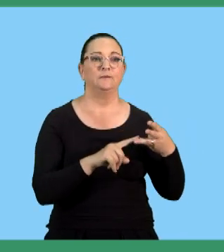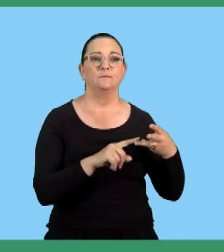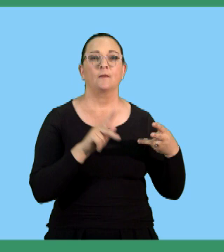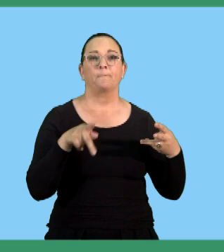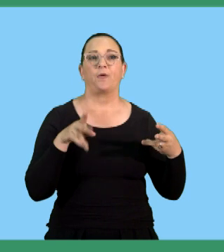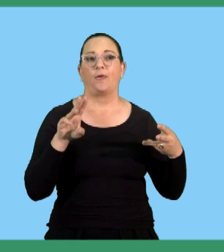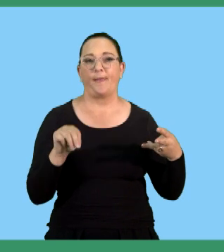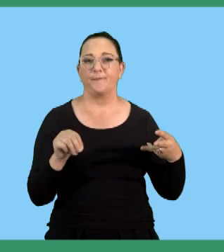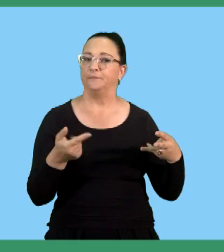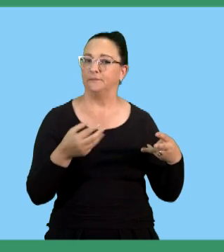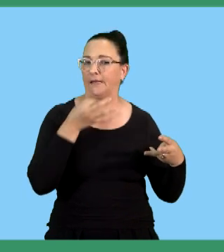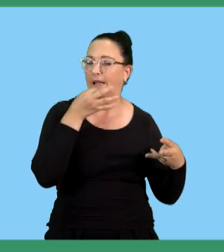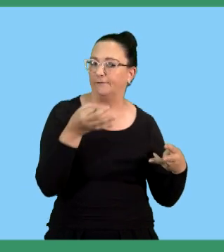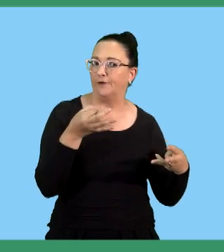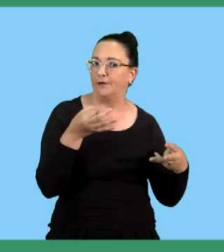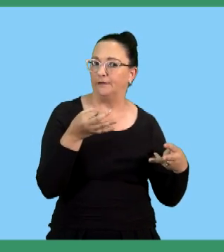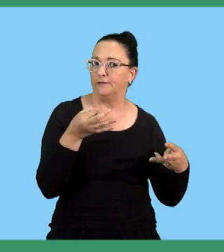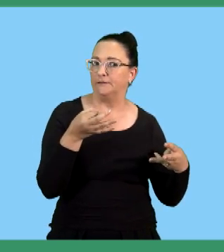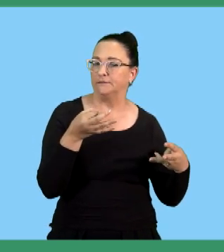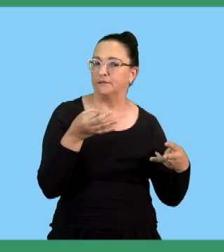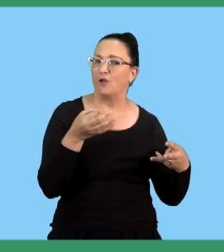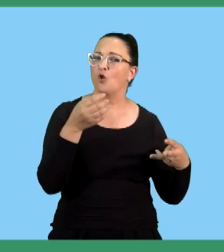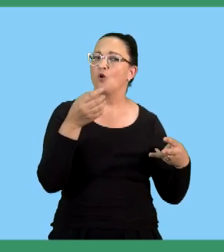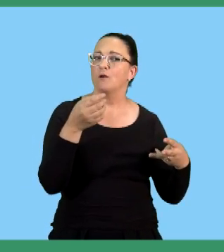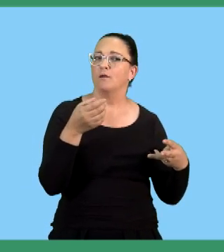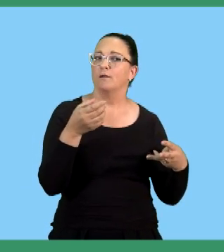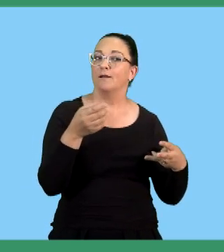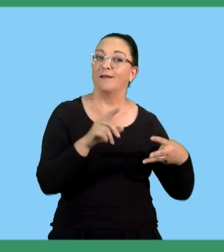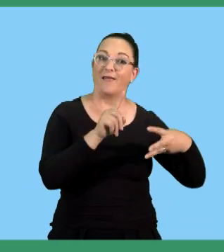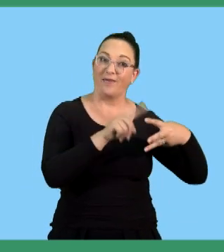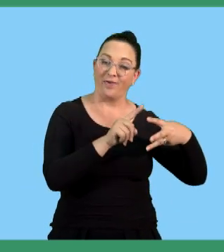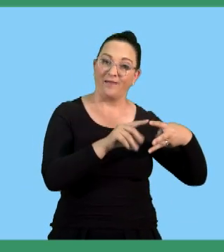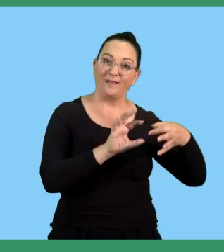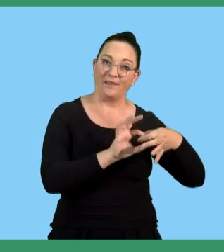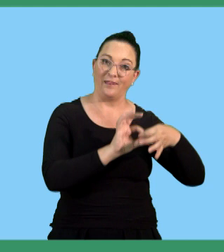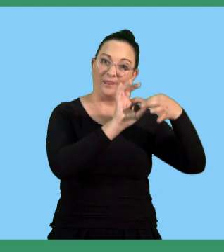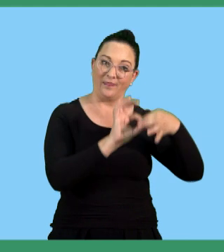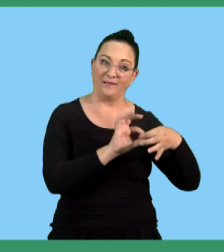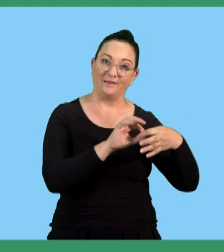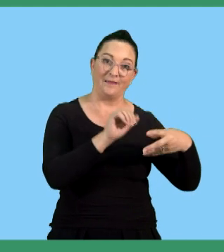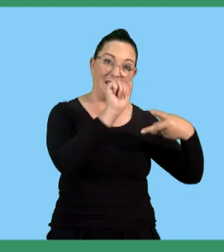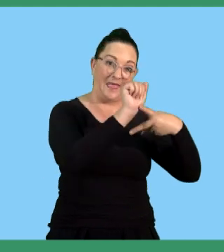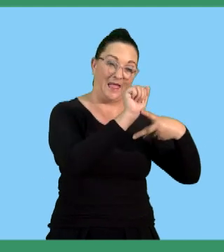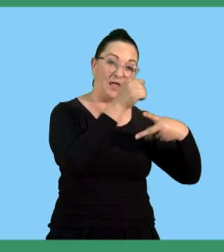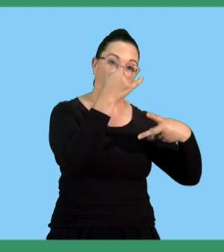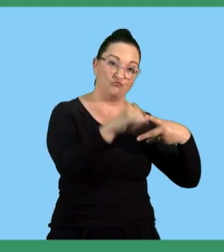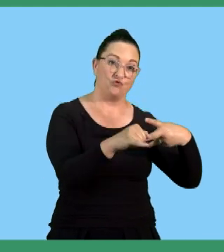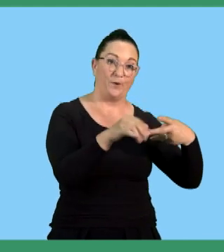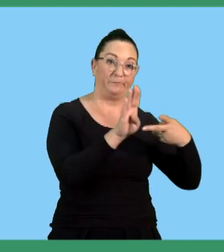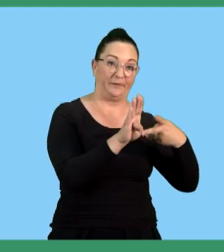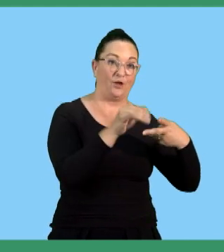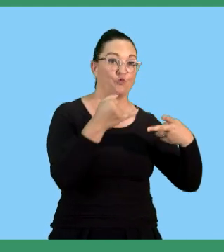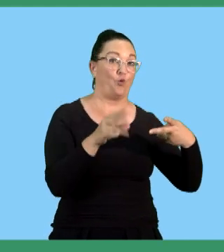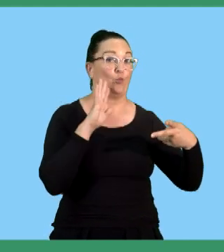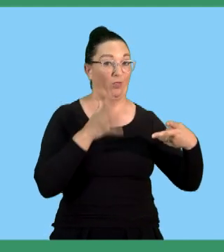PM on ways to comply with the act that is identified in A. Again, if your A is incorrect, B